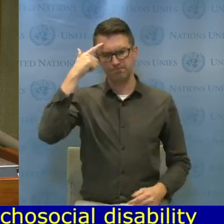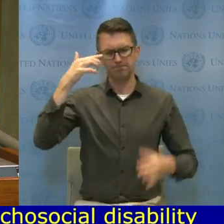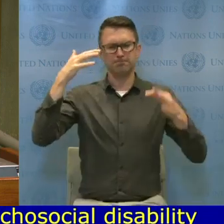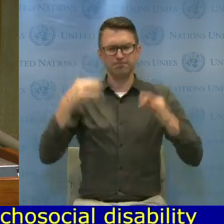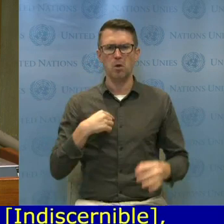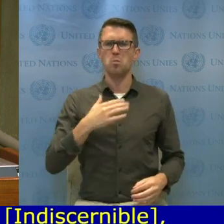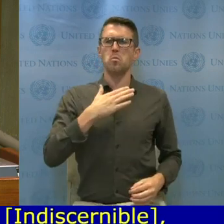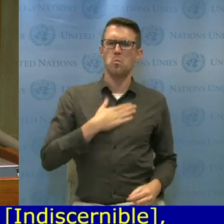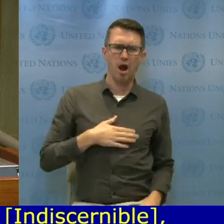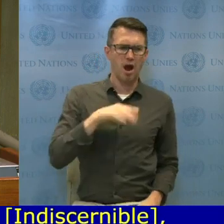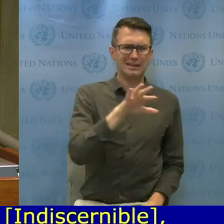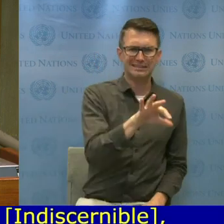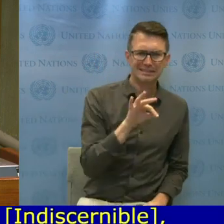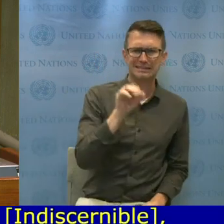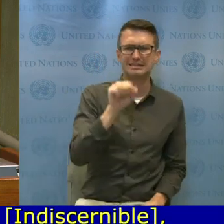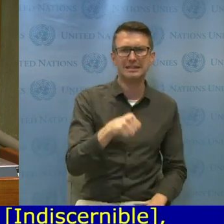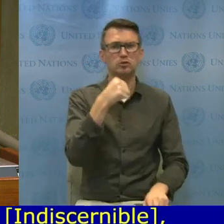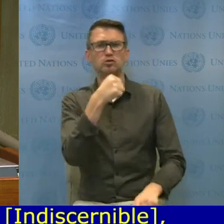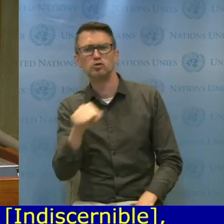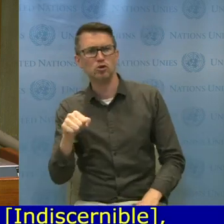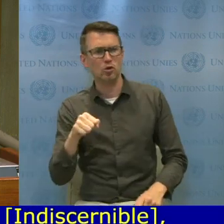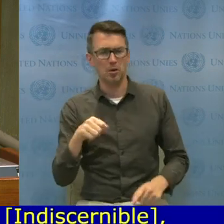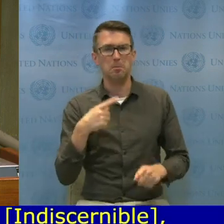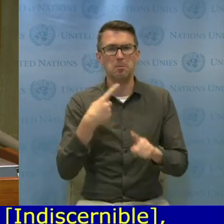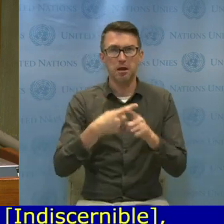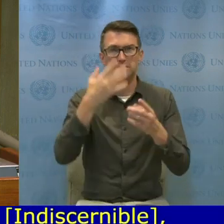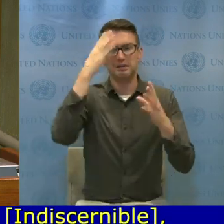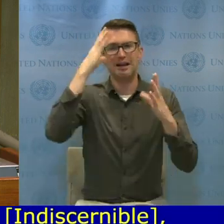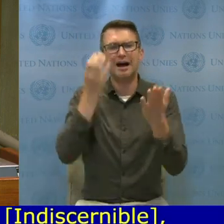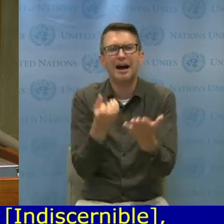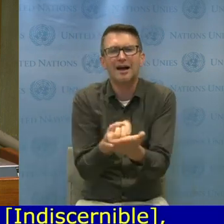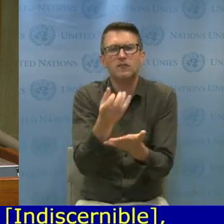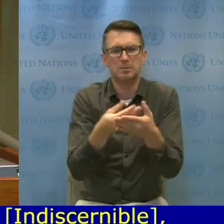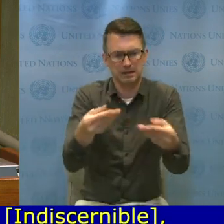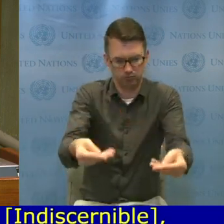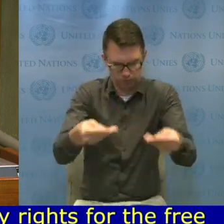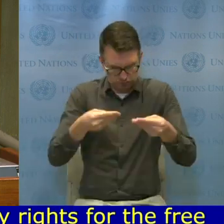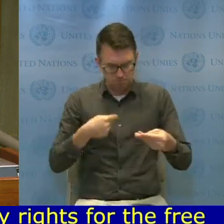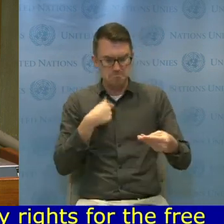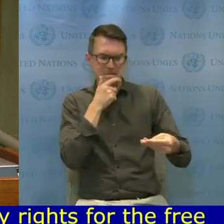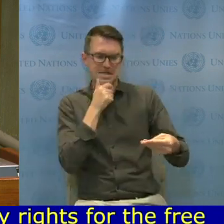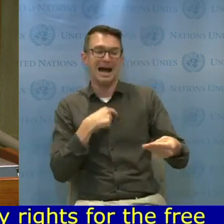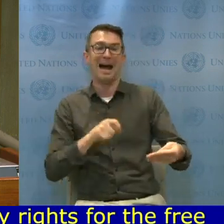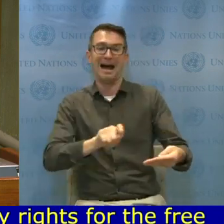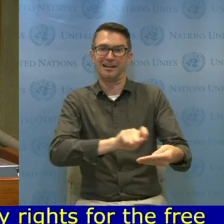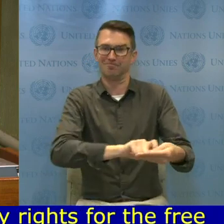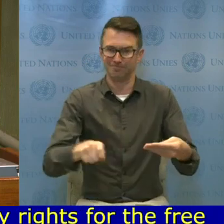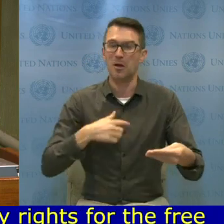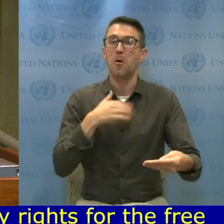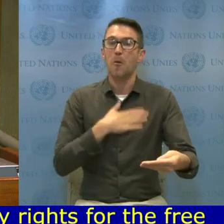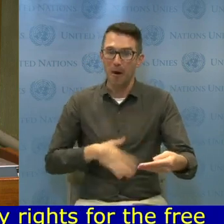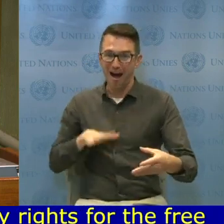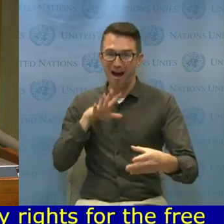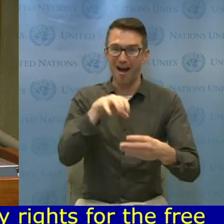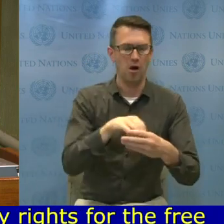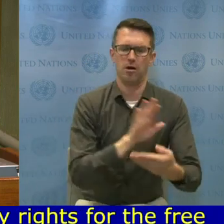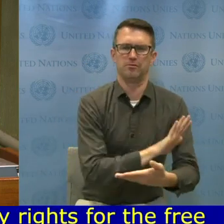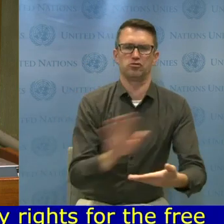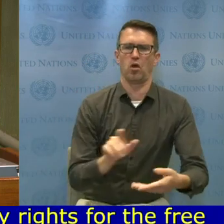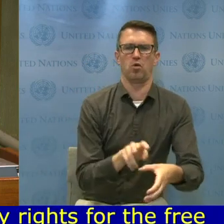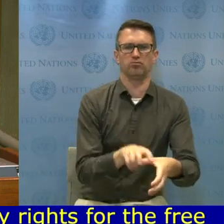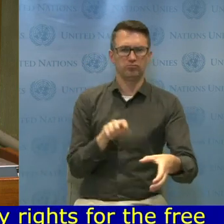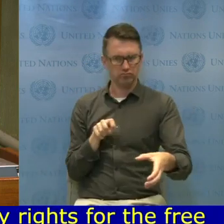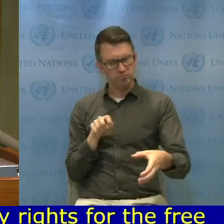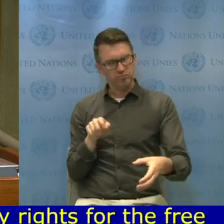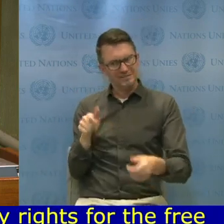right to refuse or to accept any medical treatment, including hospitalization and institutionalization. This